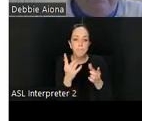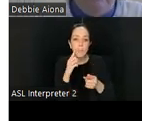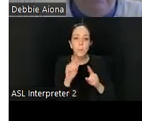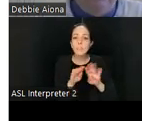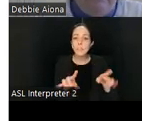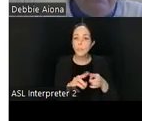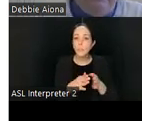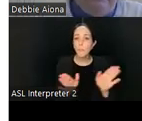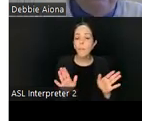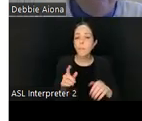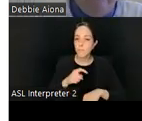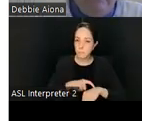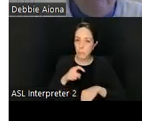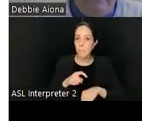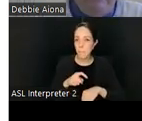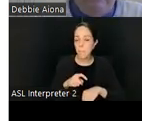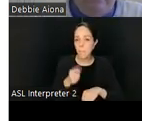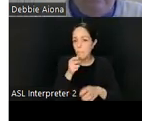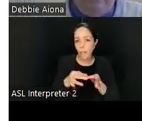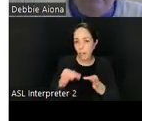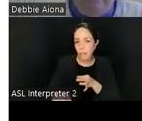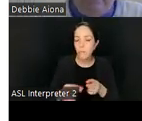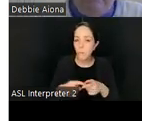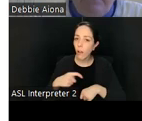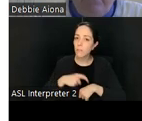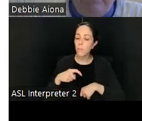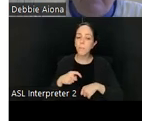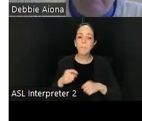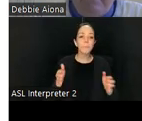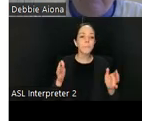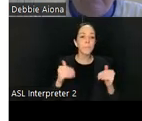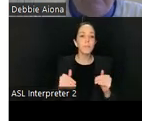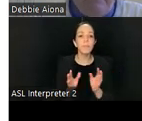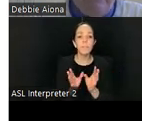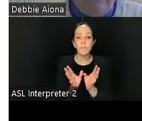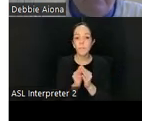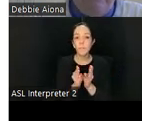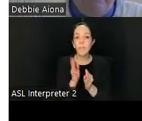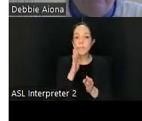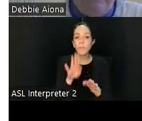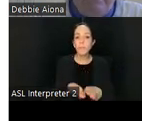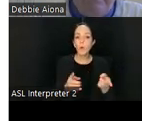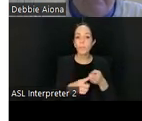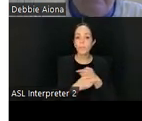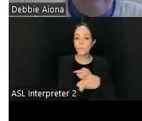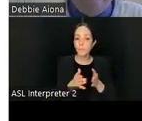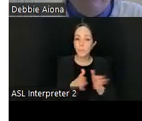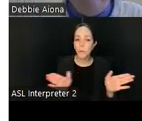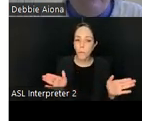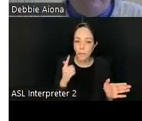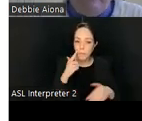Public participation in meetings. Meetings of the Oversight Board will be open to the public and offer time for public